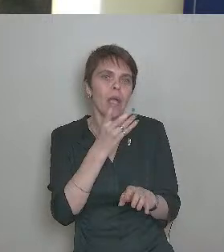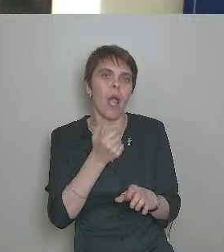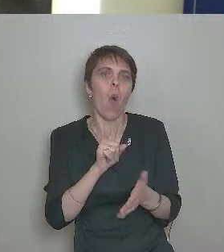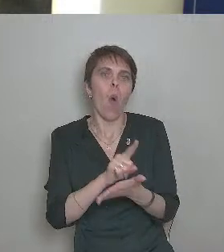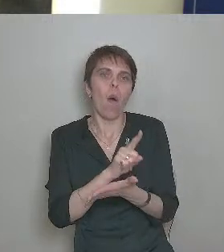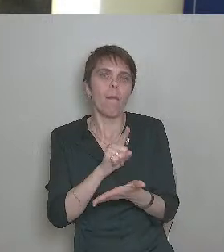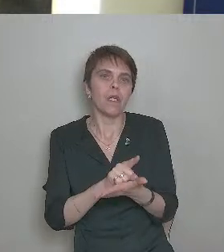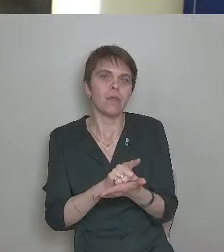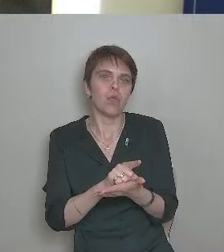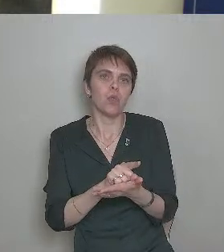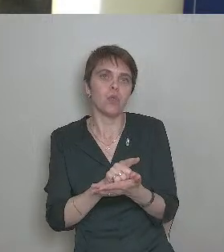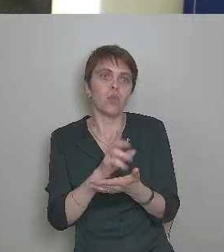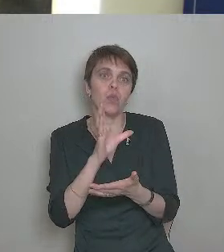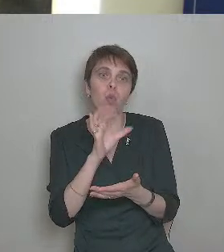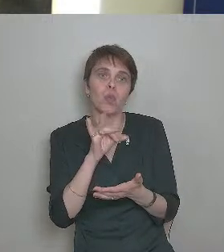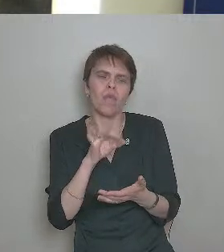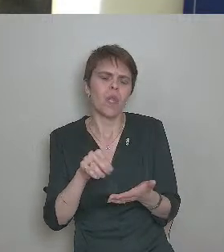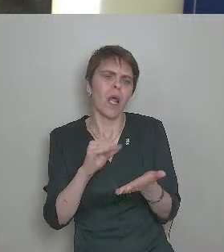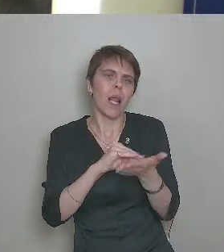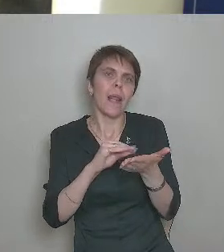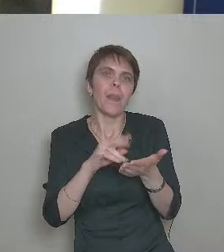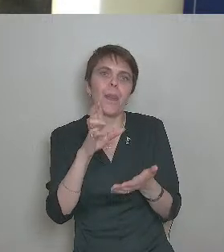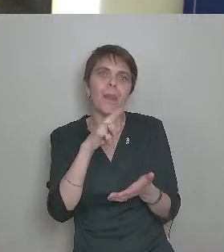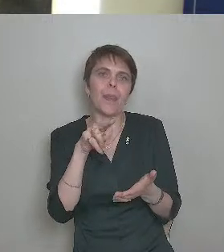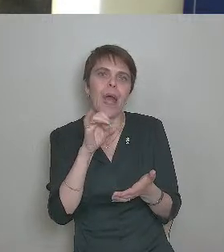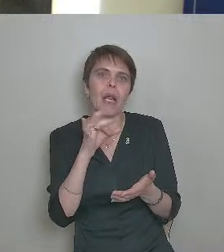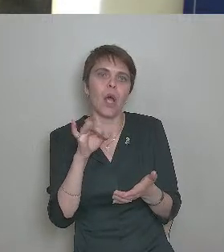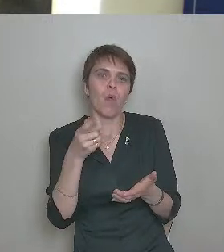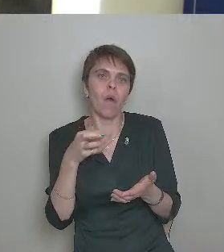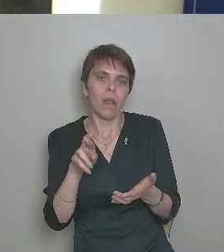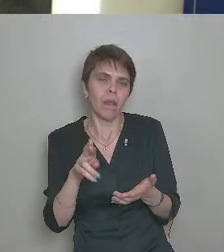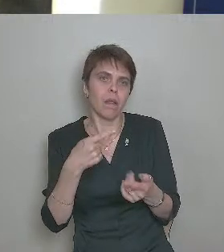management. And if the state makes